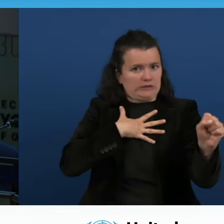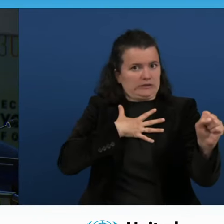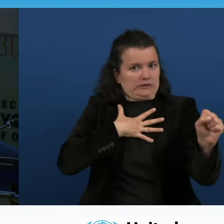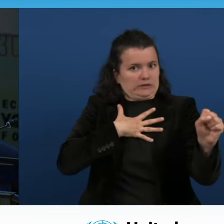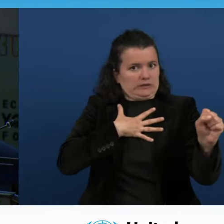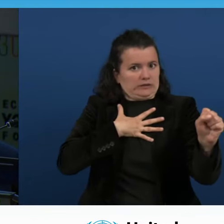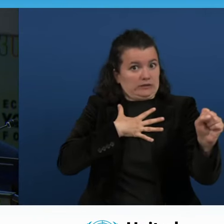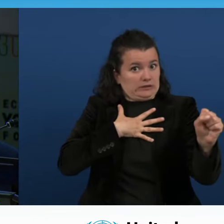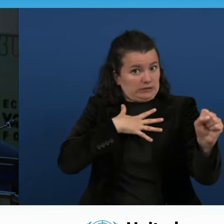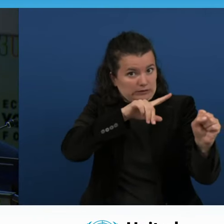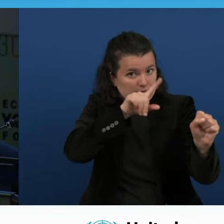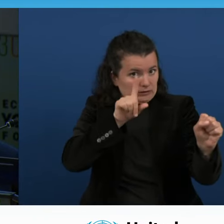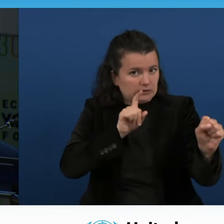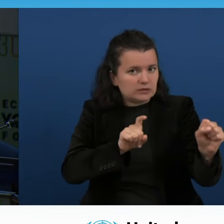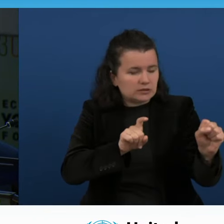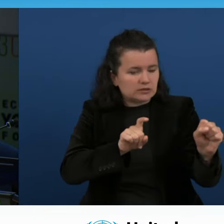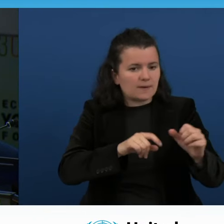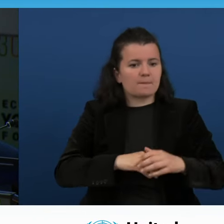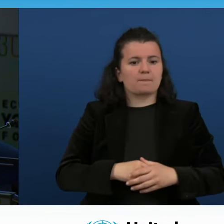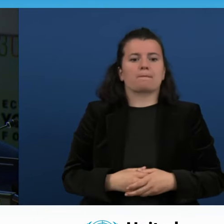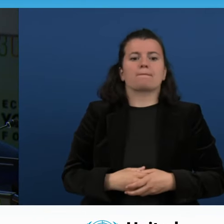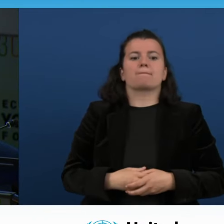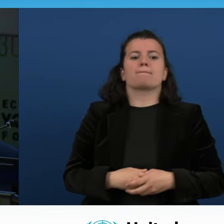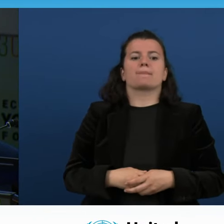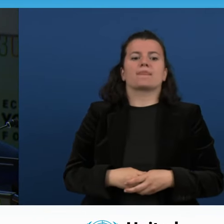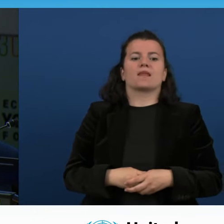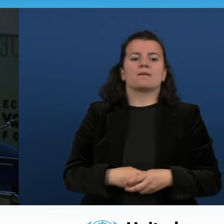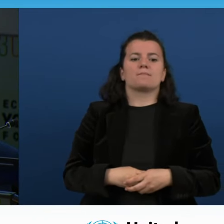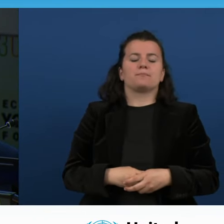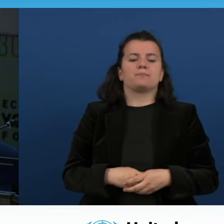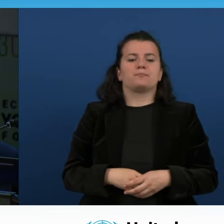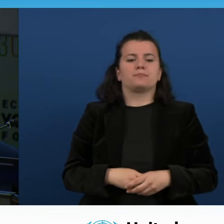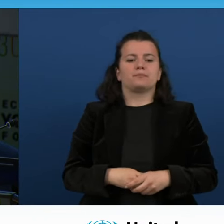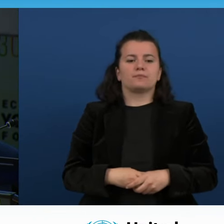Augusta has said this. Mali